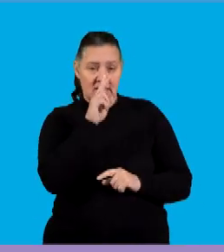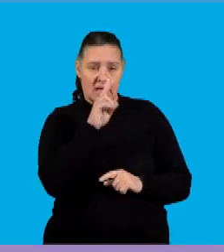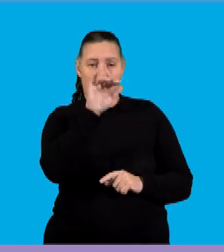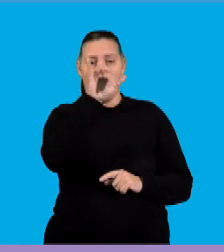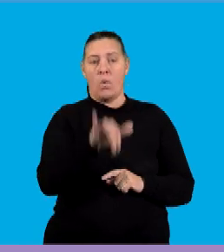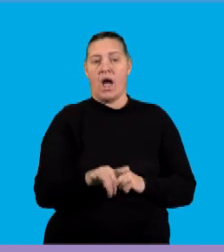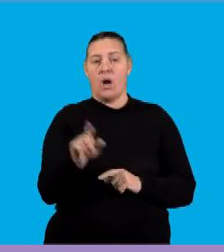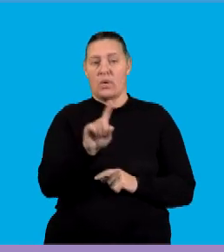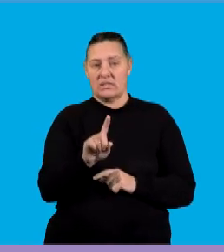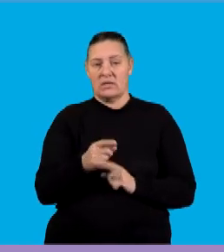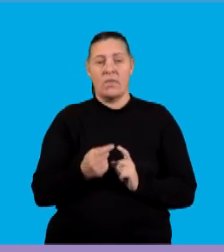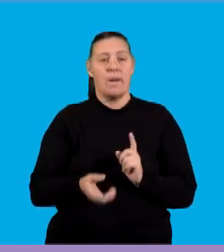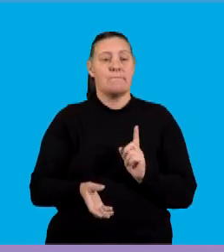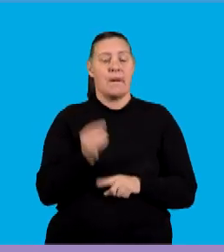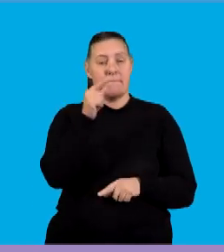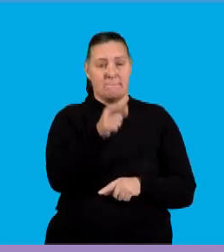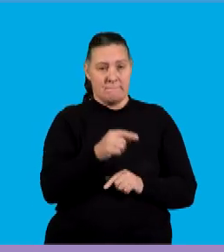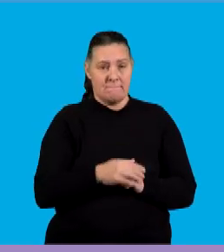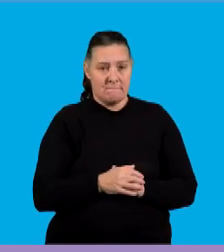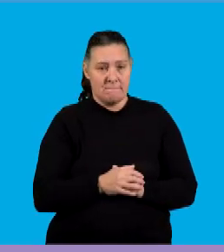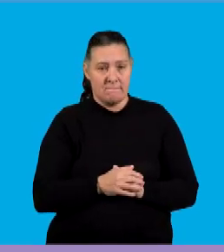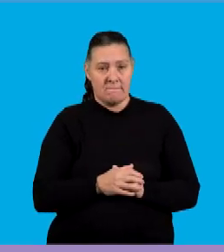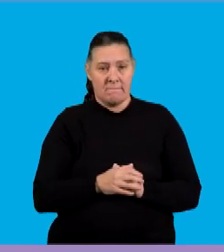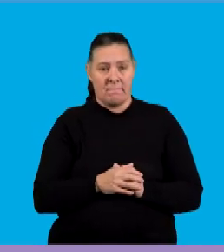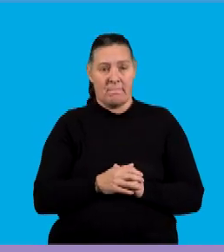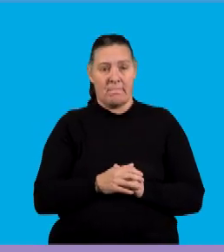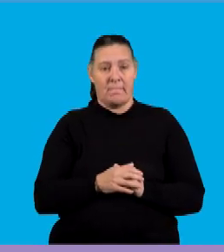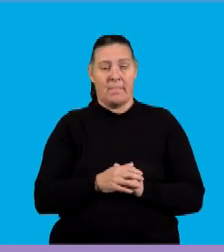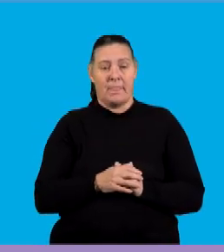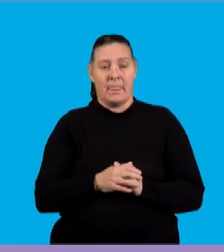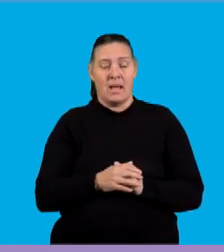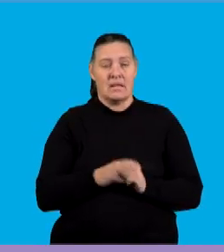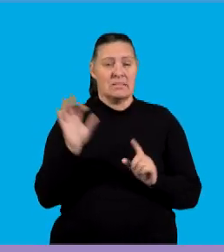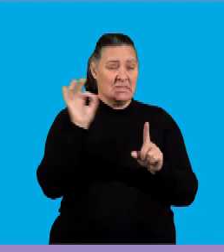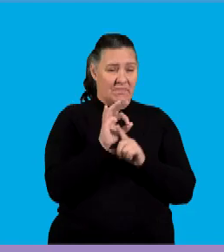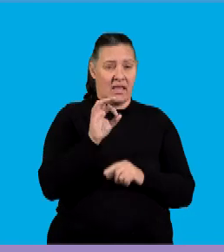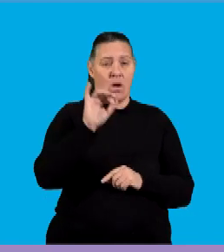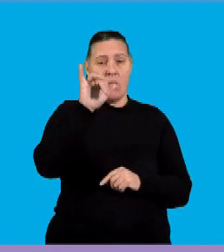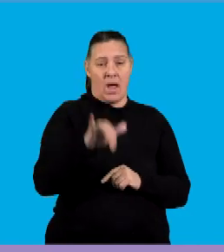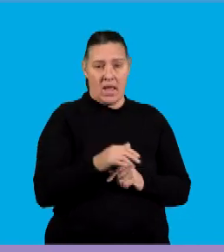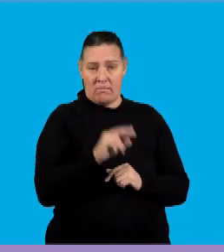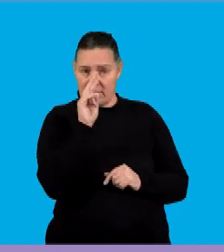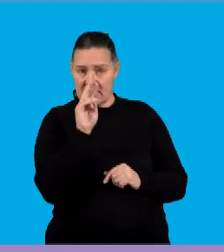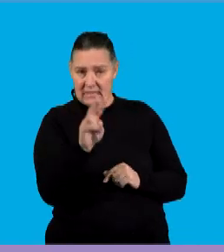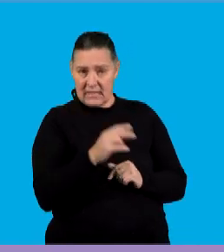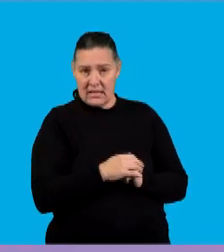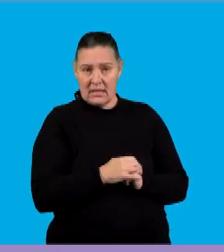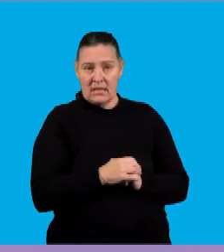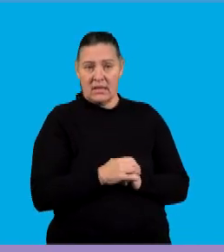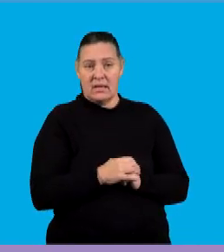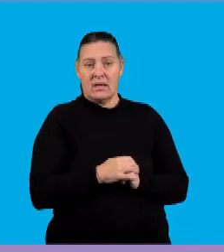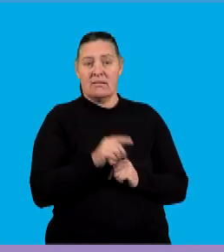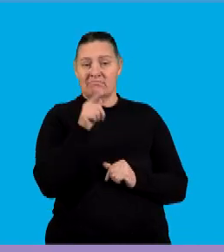need a gradient and the y-intercept, specifically the y-intercept. And we can already see what the y-intercept is there. It is